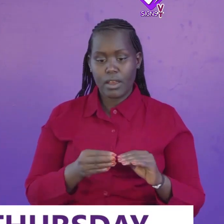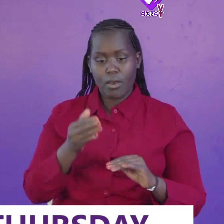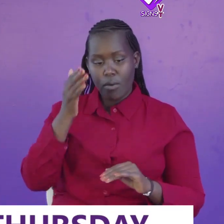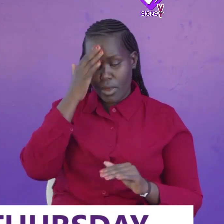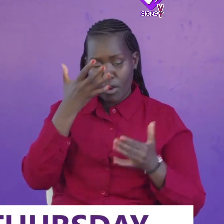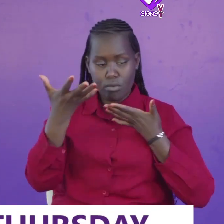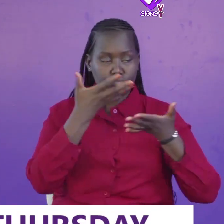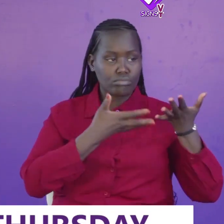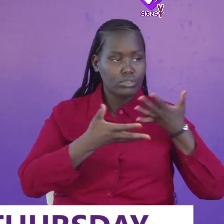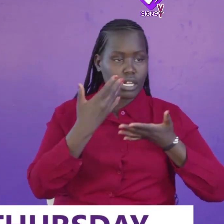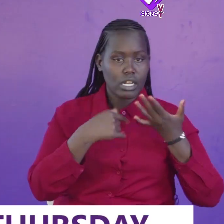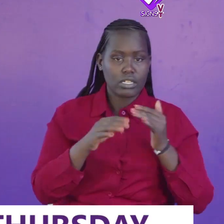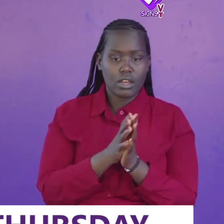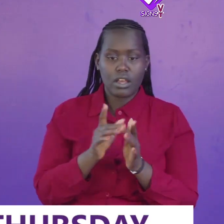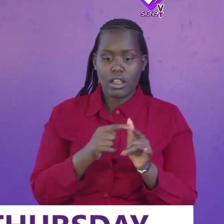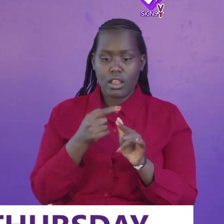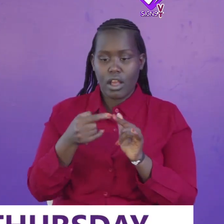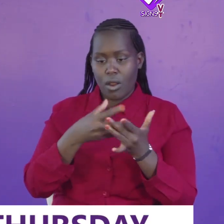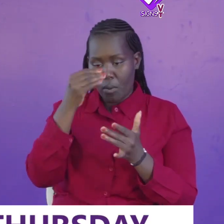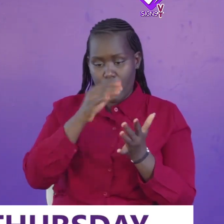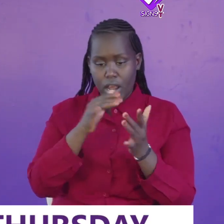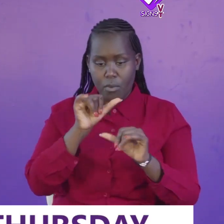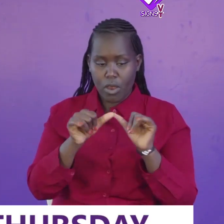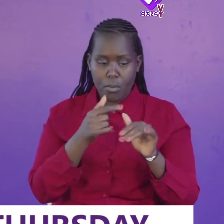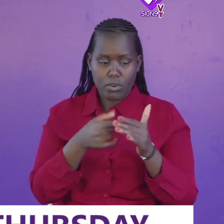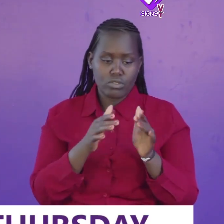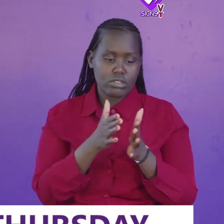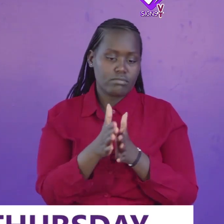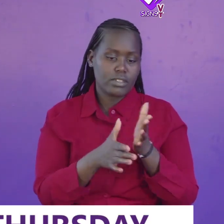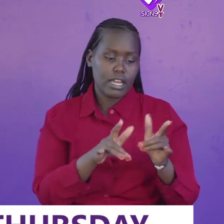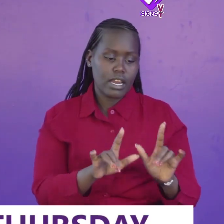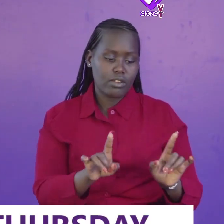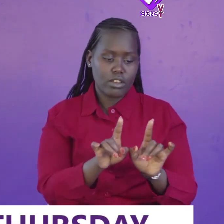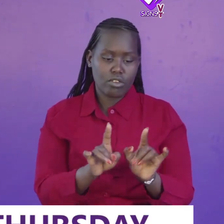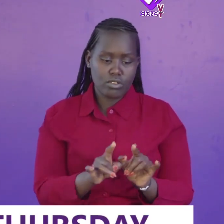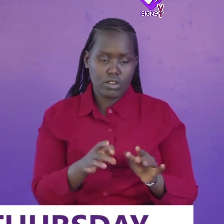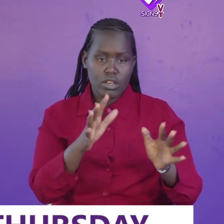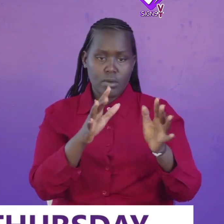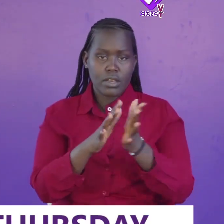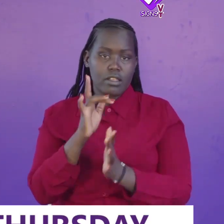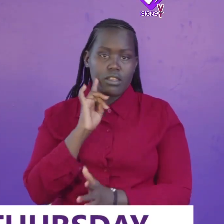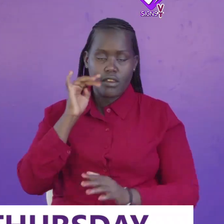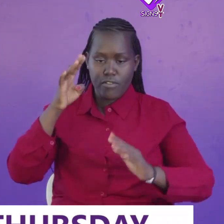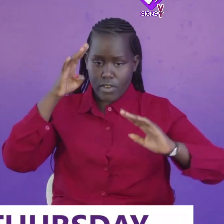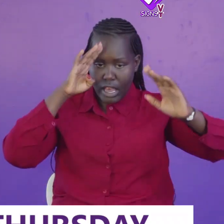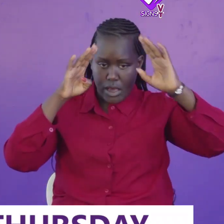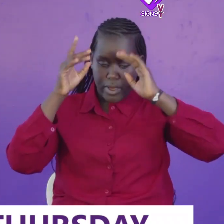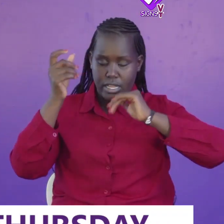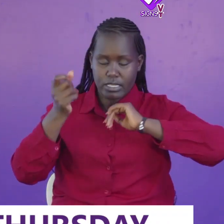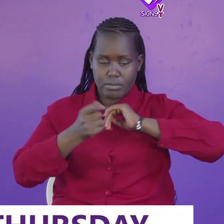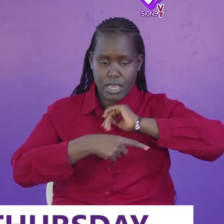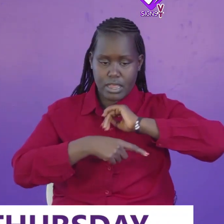tuweze kuinteract, and we get to learn more about sign language and also celebrating the Deaf Awareness Month.